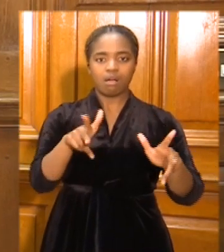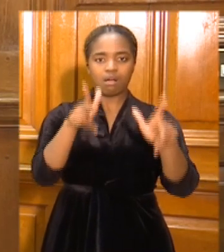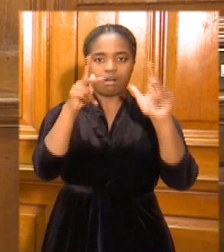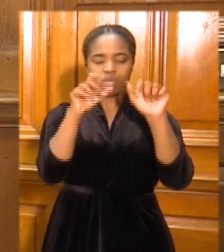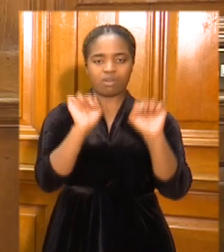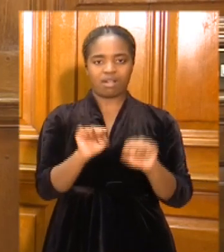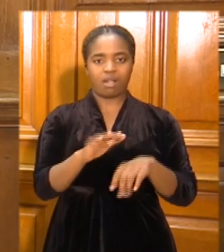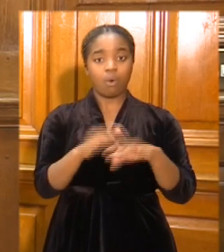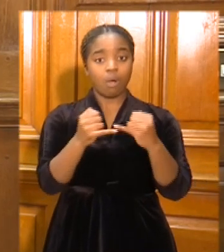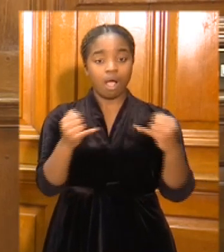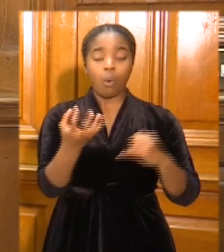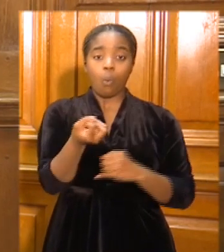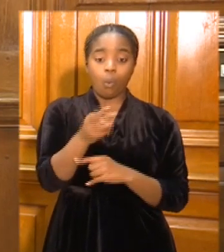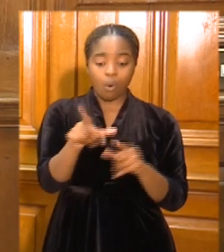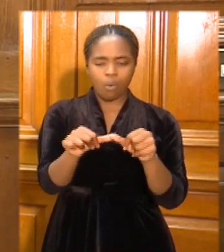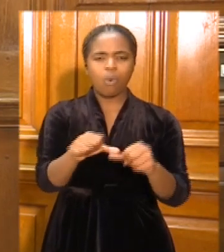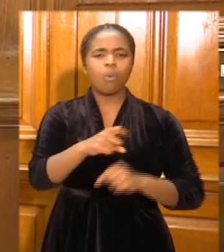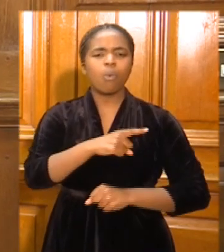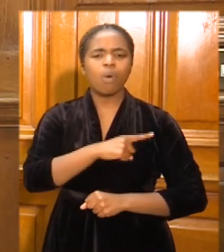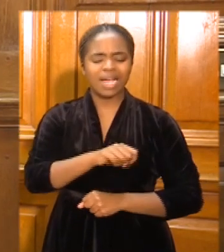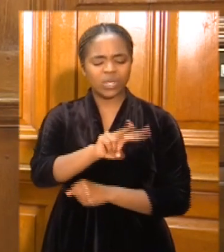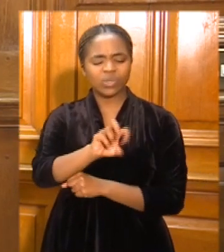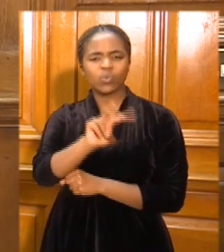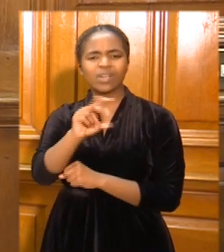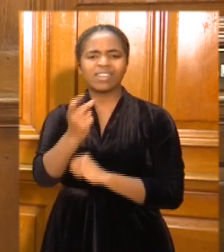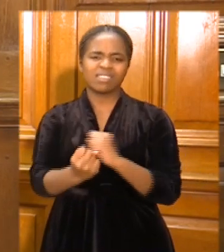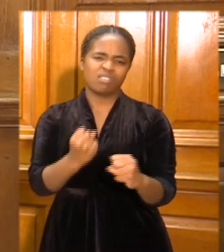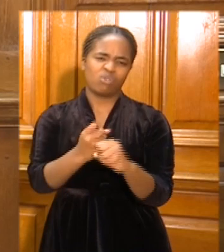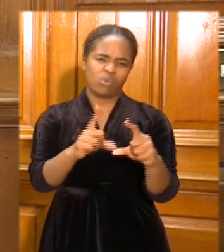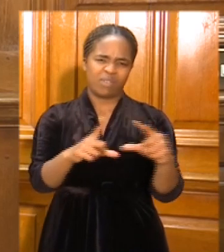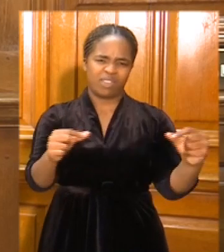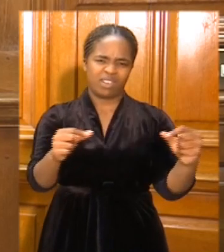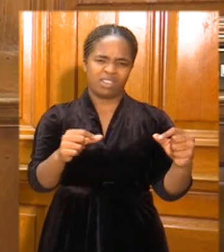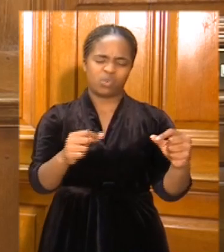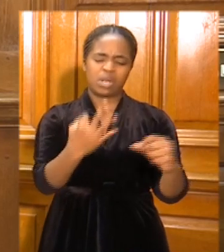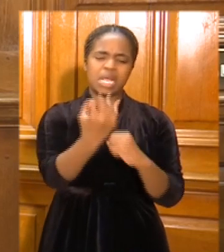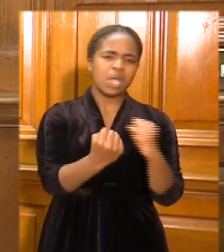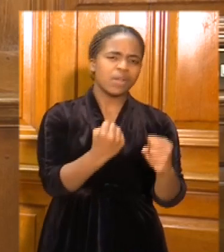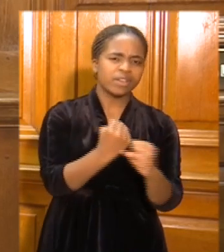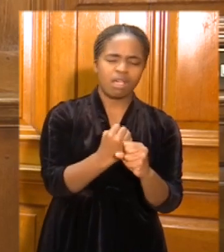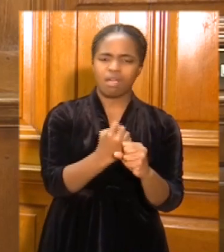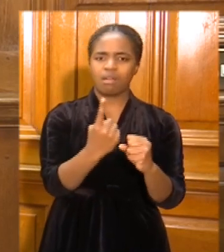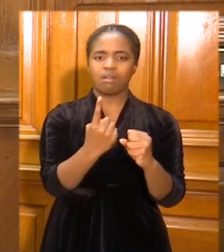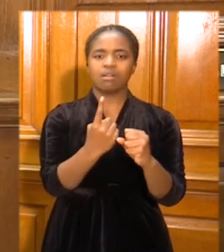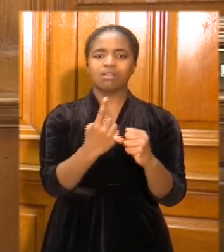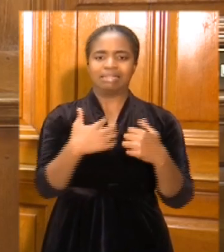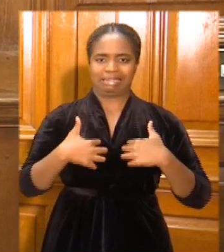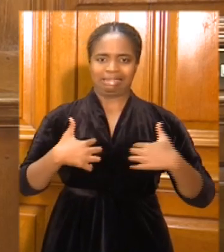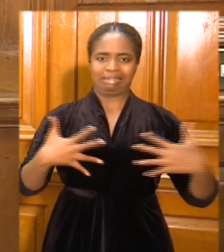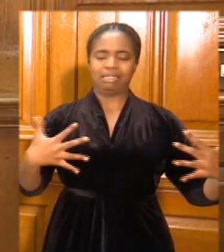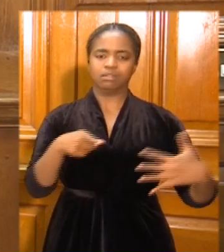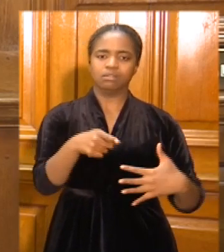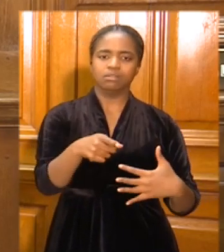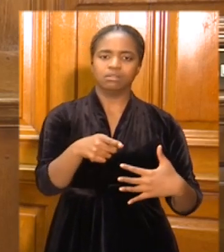fair opportunity to complete the 2020 academic year. With the start of Alert Level